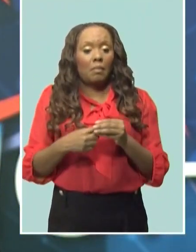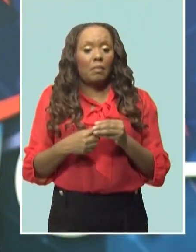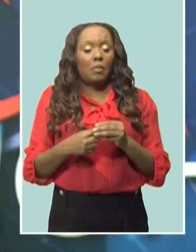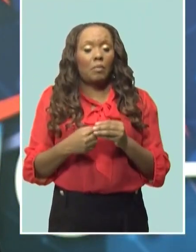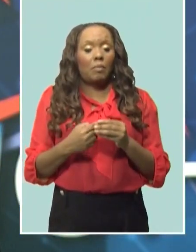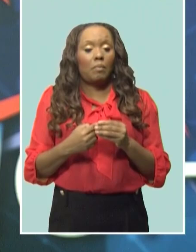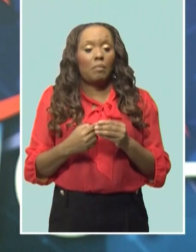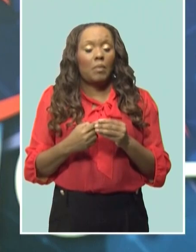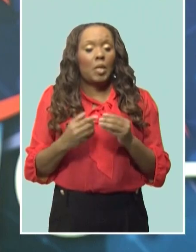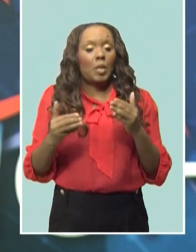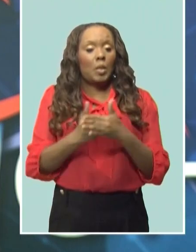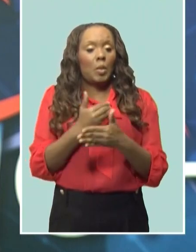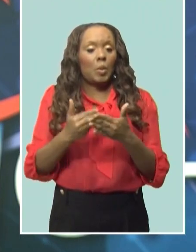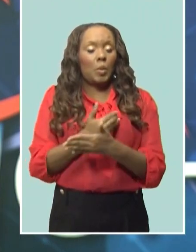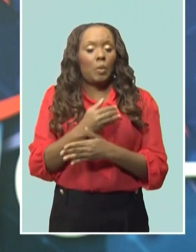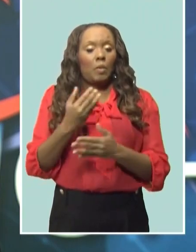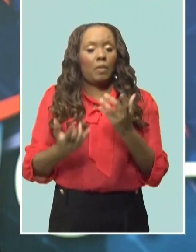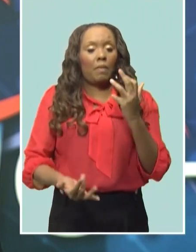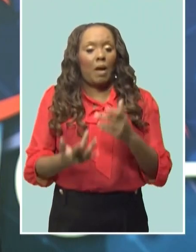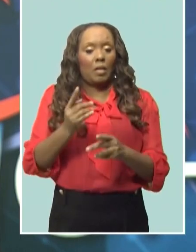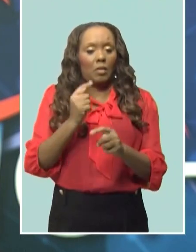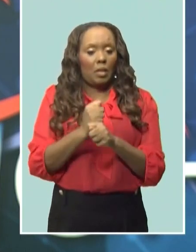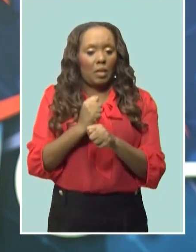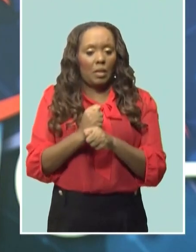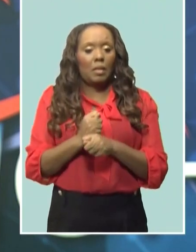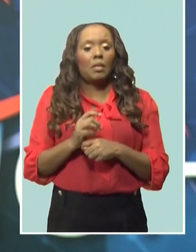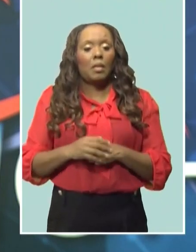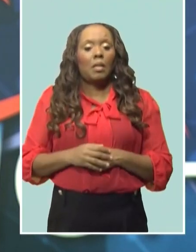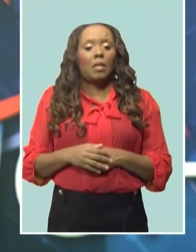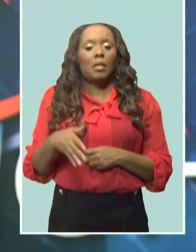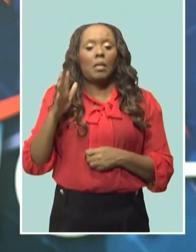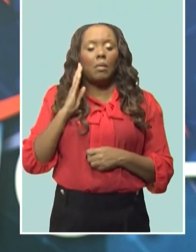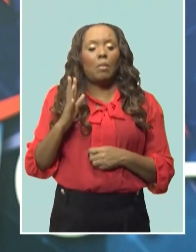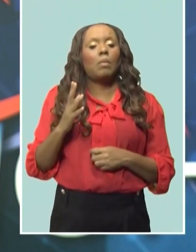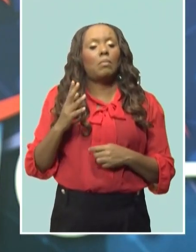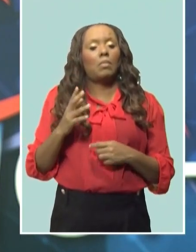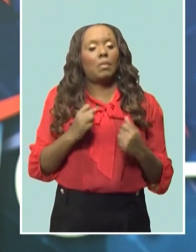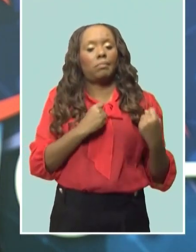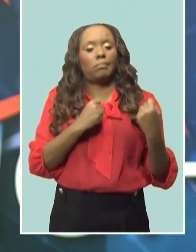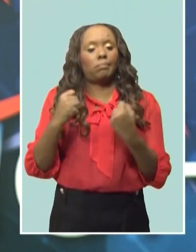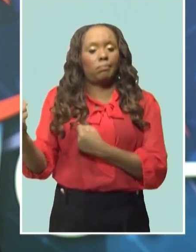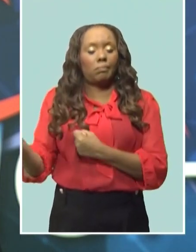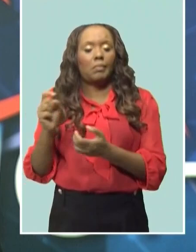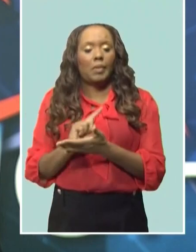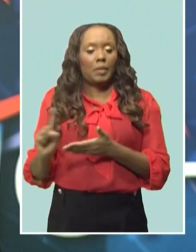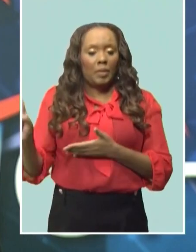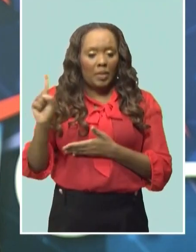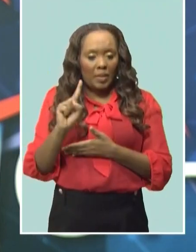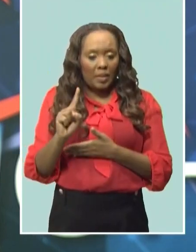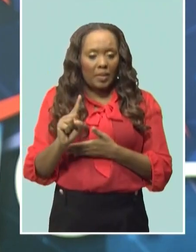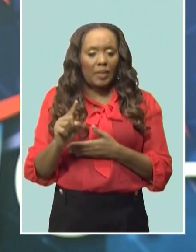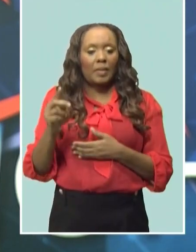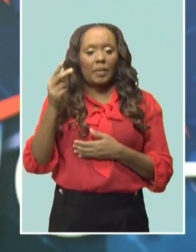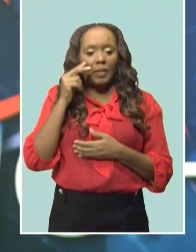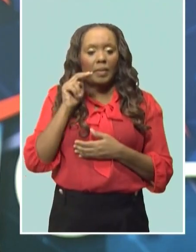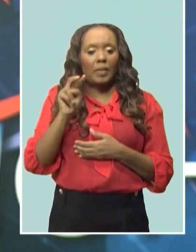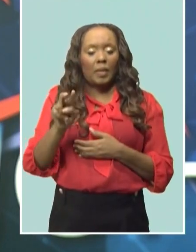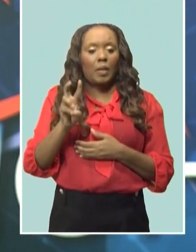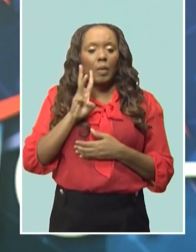by the Barbados Fire Service. Wendy Burt tells us the vehicles will be put to use as soon as next week.